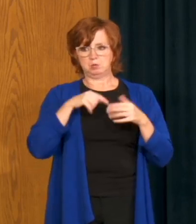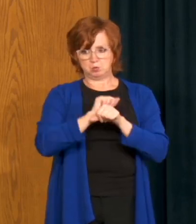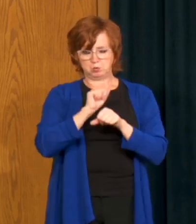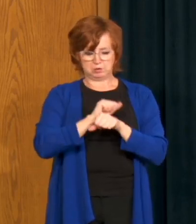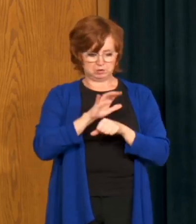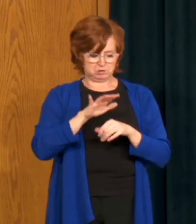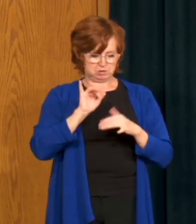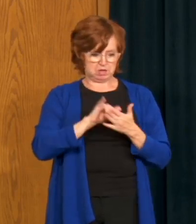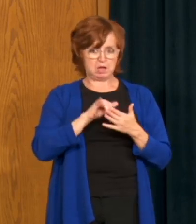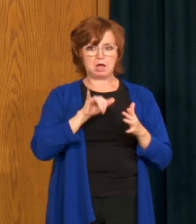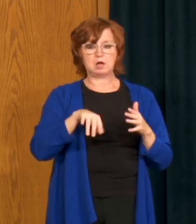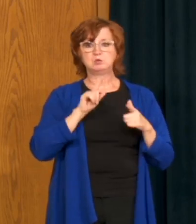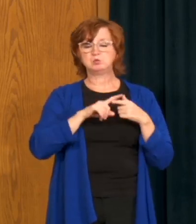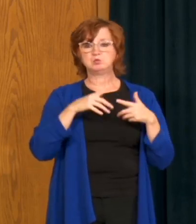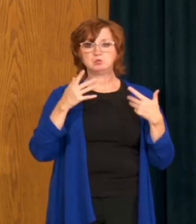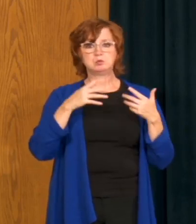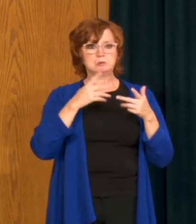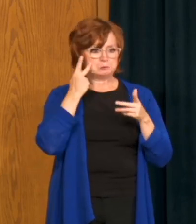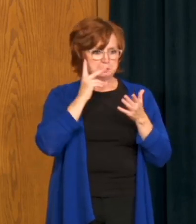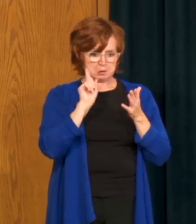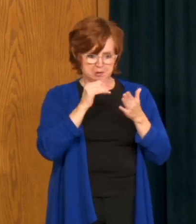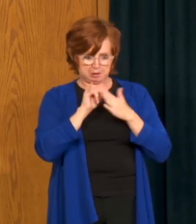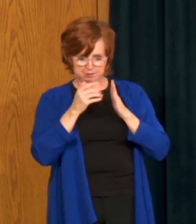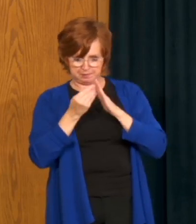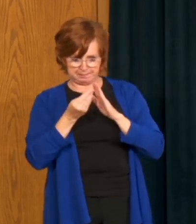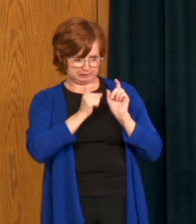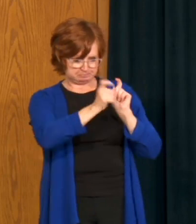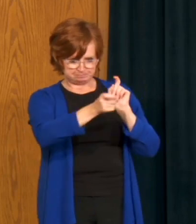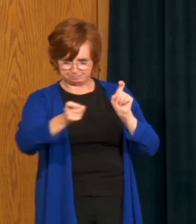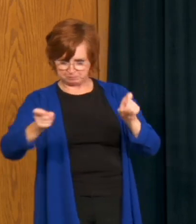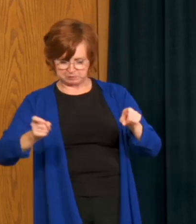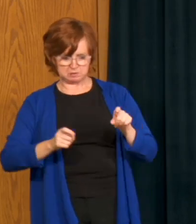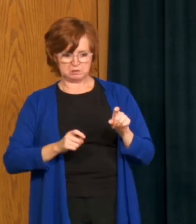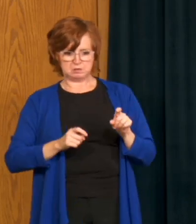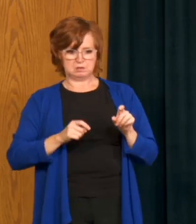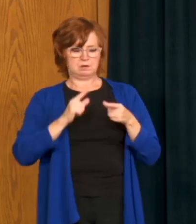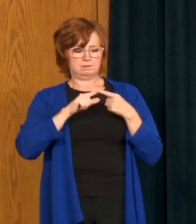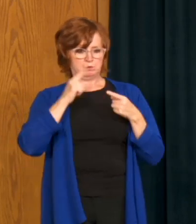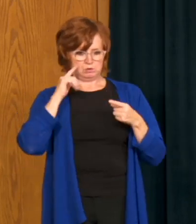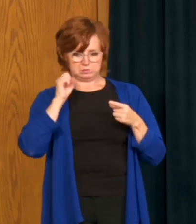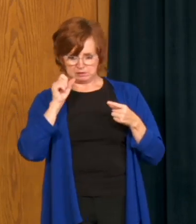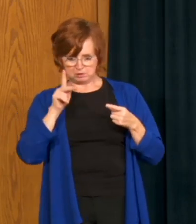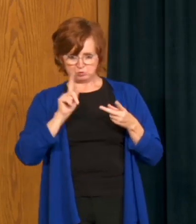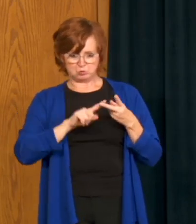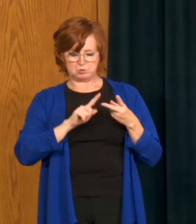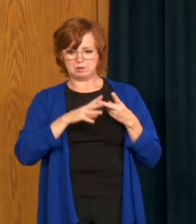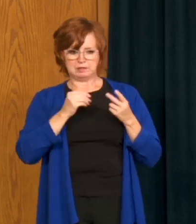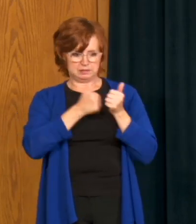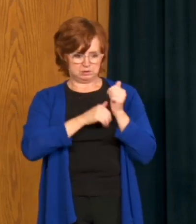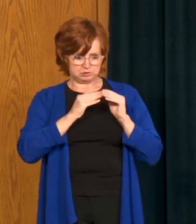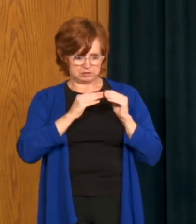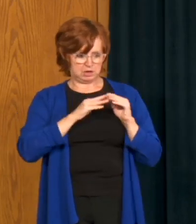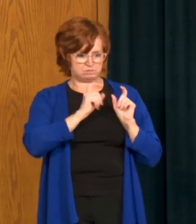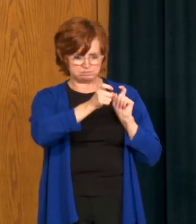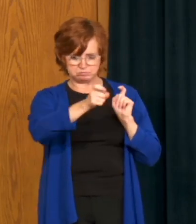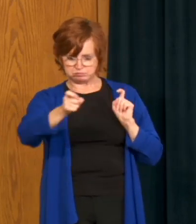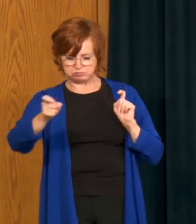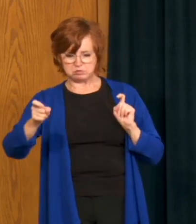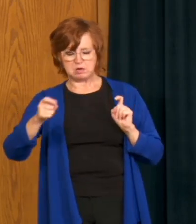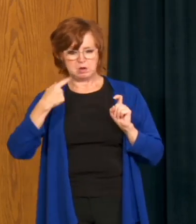will be apportioned not only to Saskatchewan, but then ultimately how they'll be apportioned to municipalities here in the